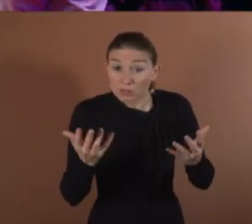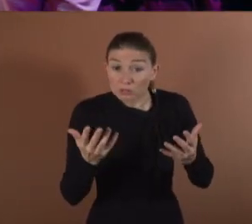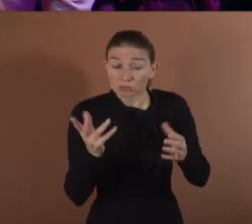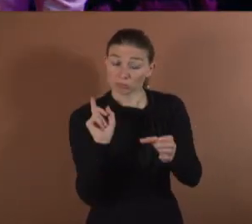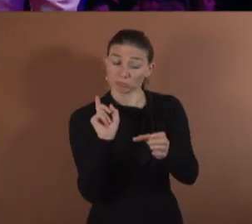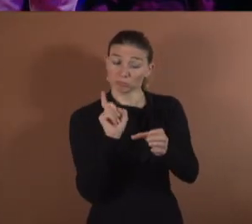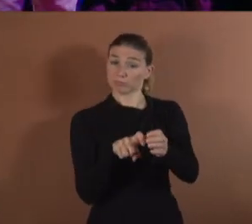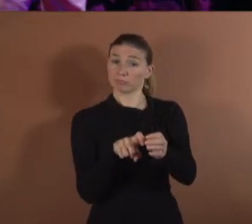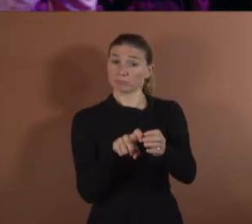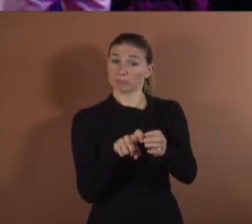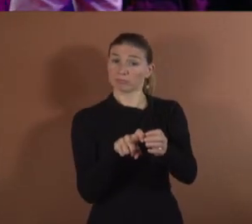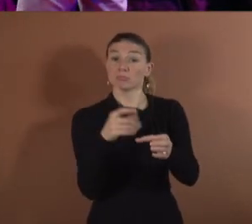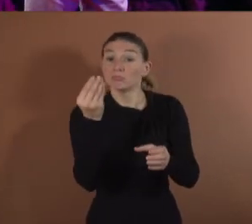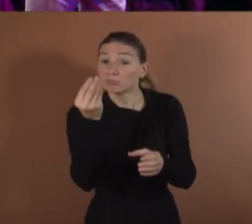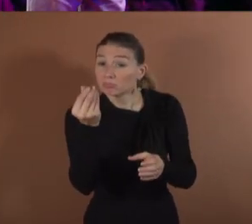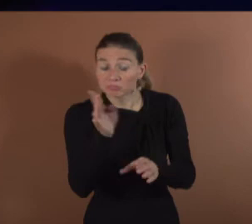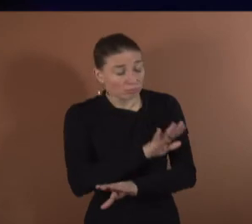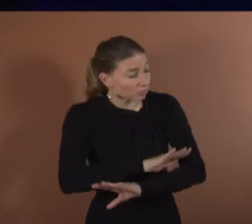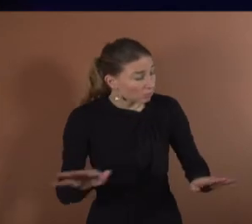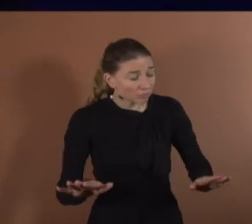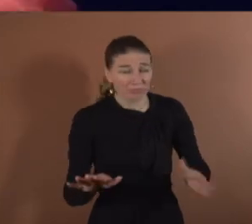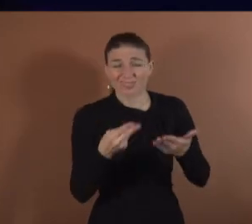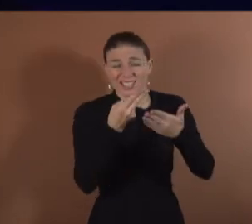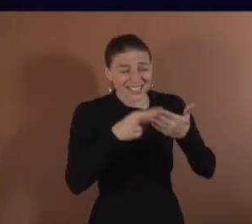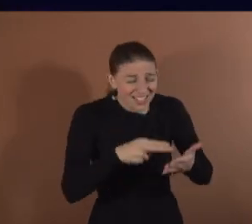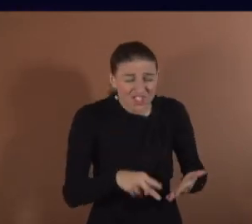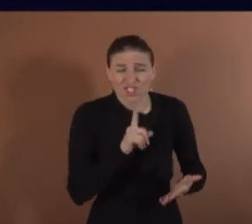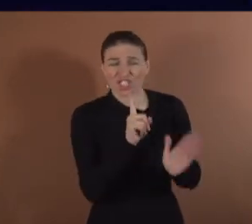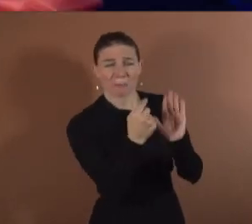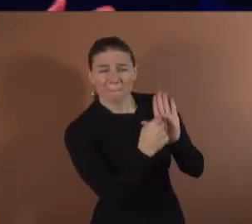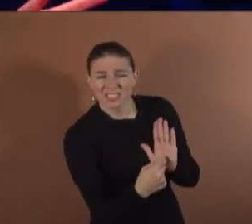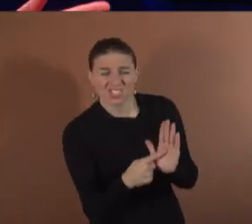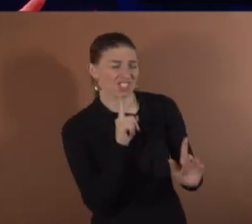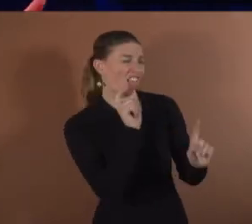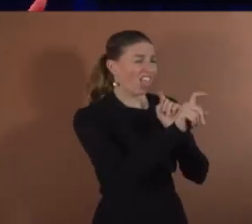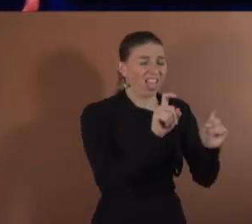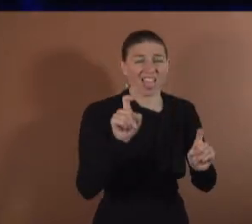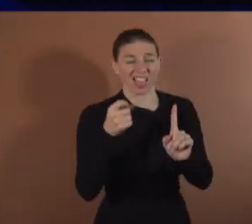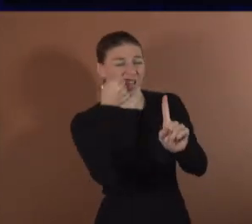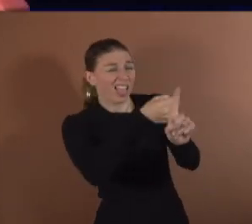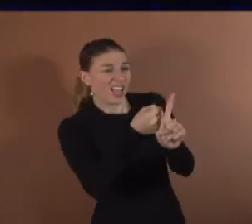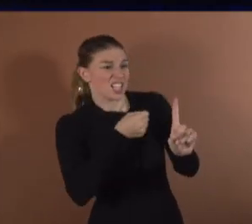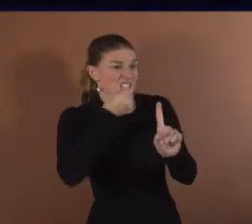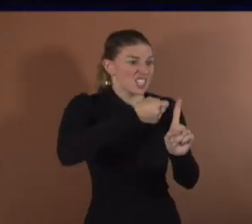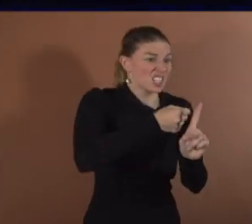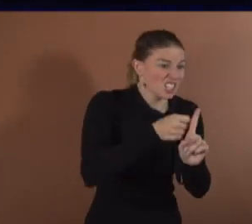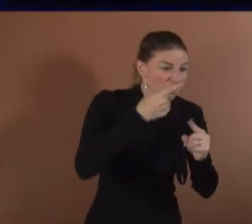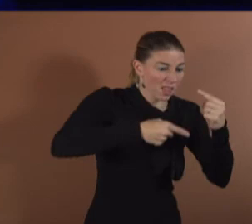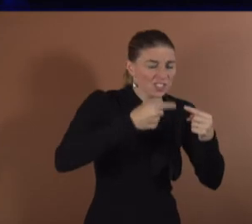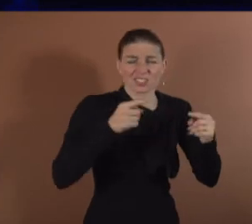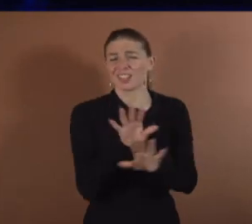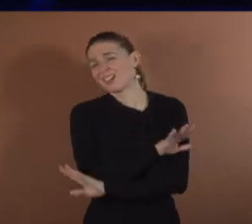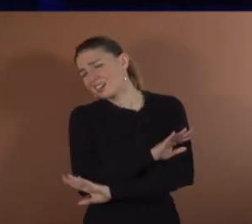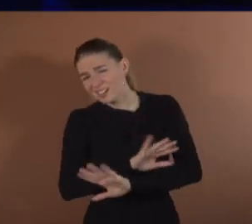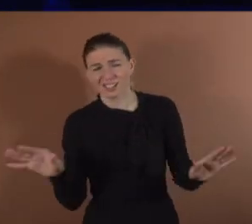ask anybody for anything. I don't want to collect signatures. I don't want to do petitions. I don't want to harass politicians. I certainly don't want donations.